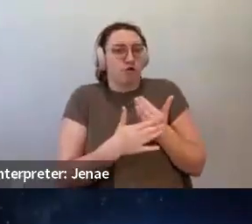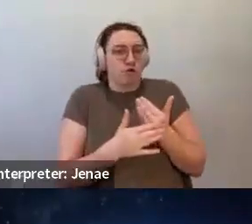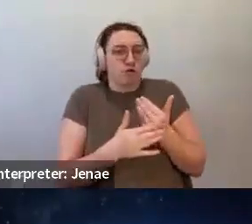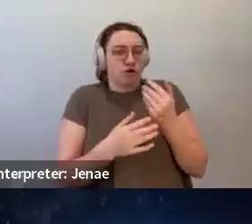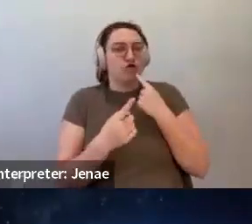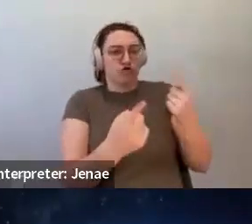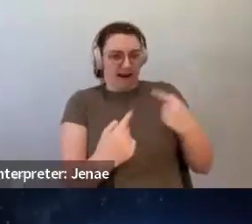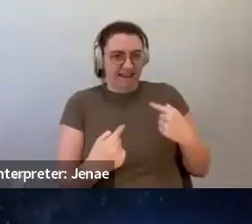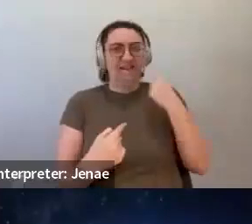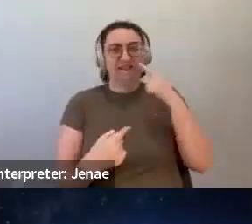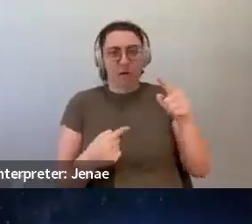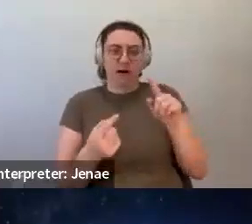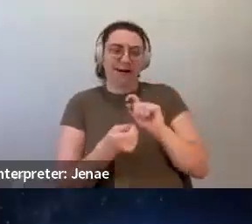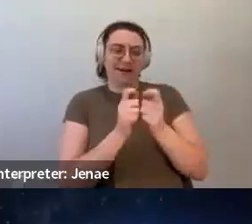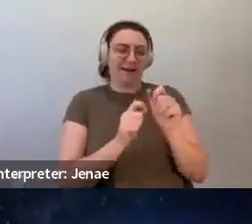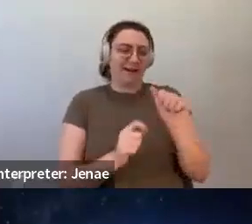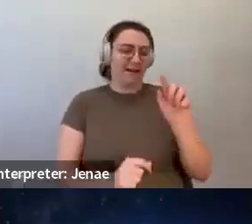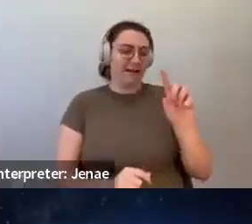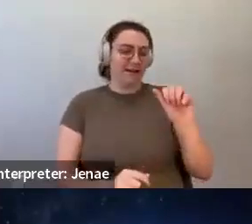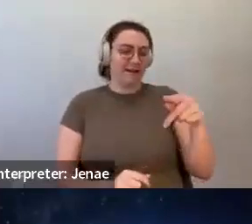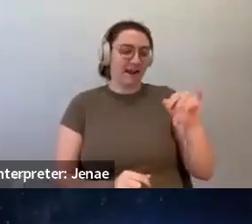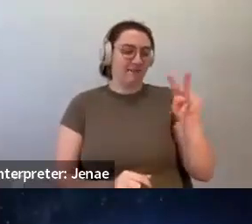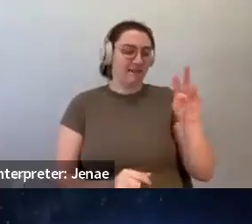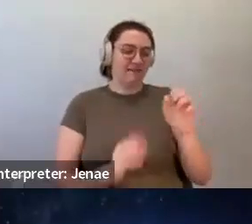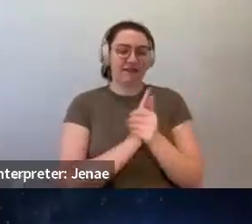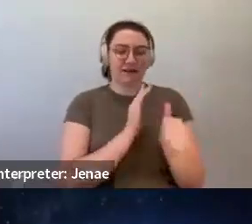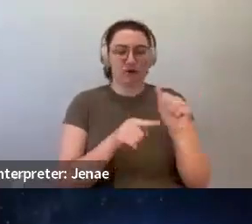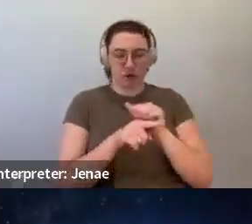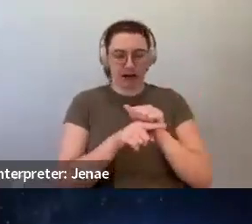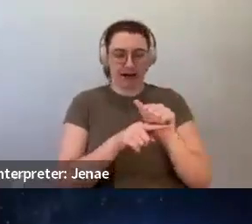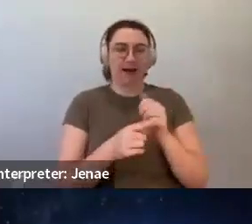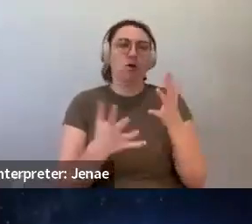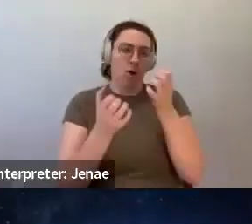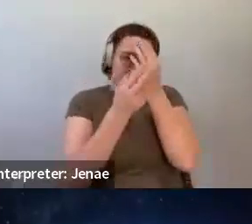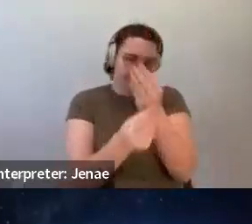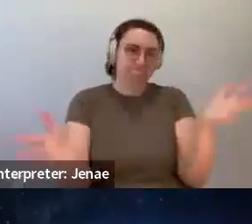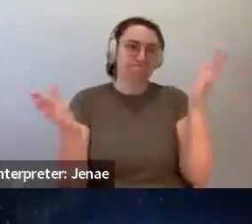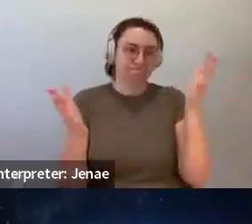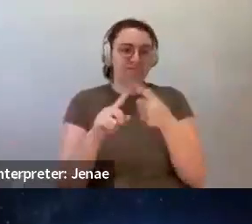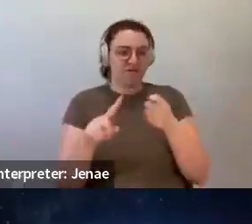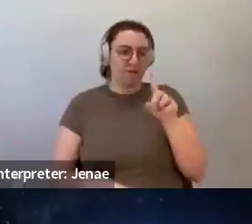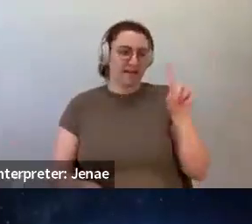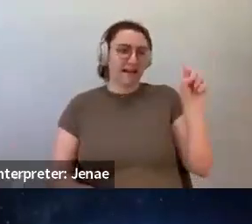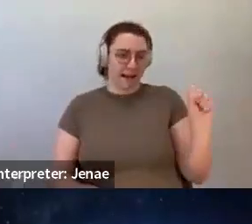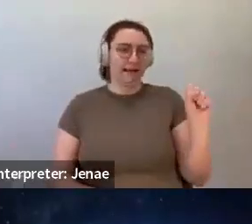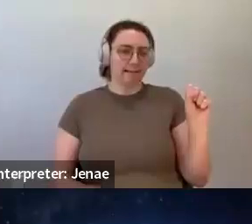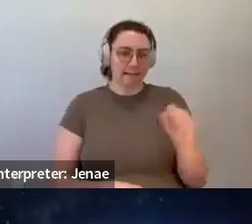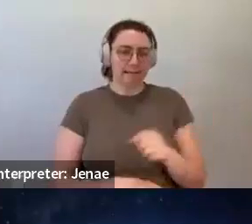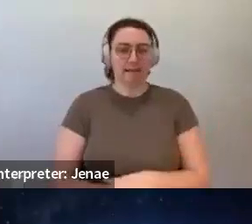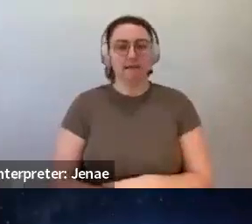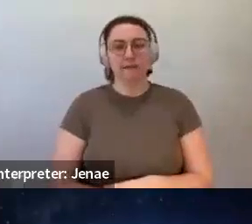And so we want to share a little bit of information that we've received from the Department of Developmental Services about